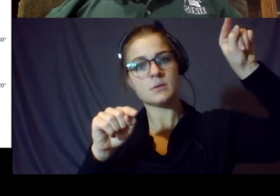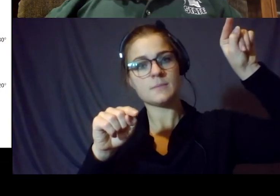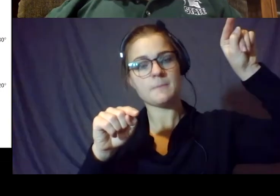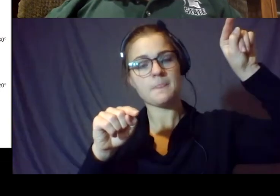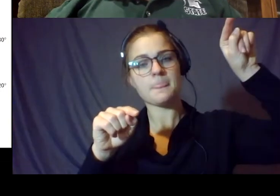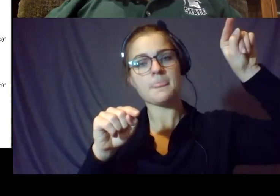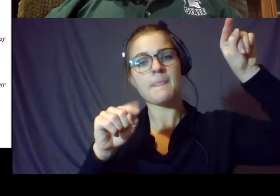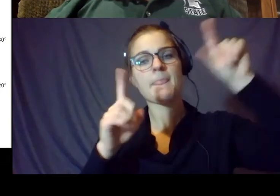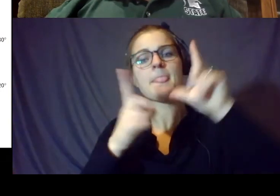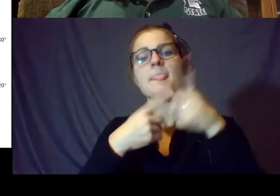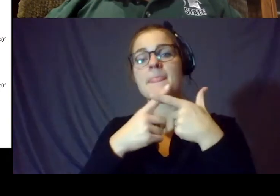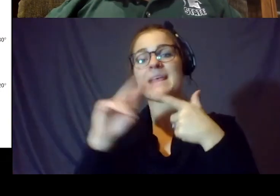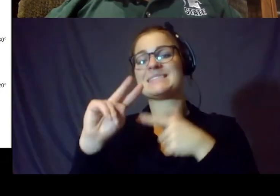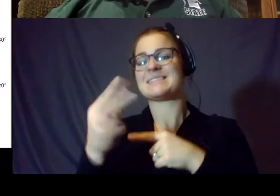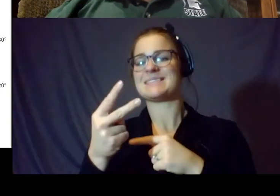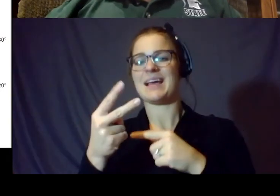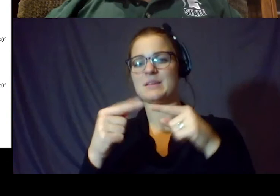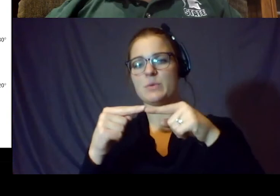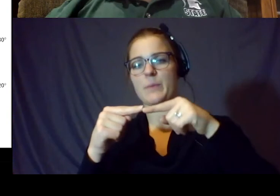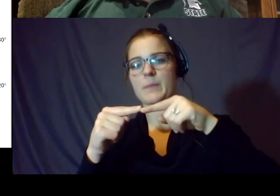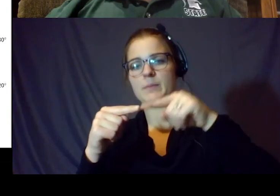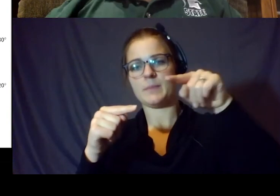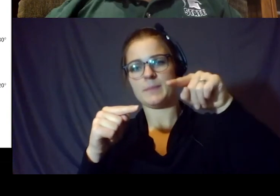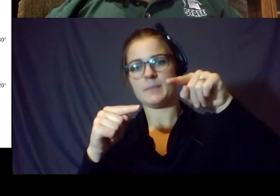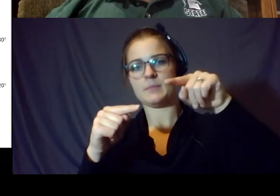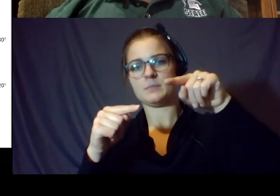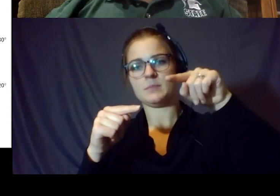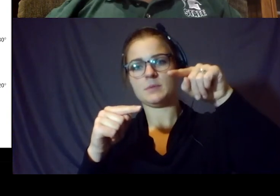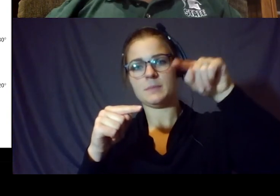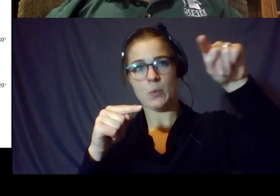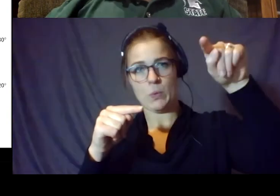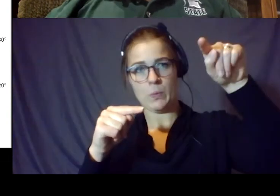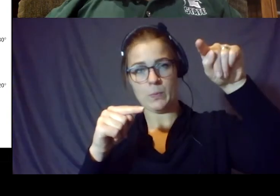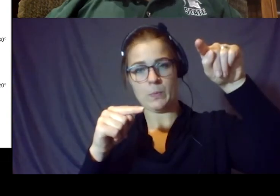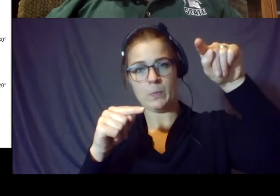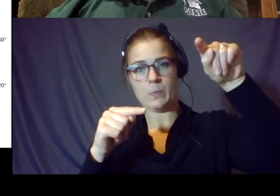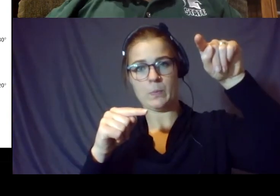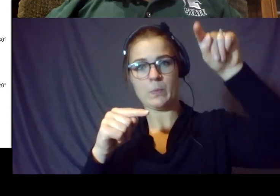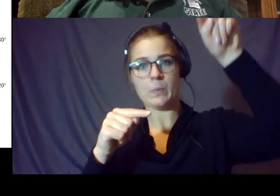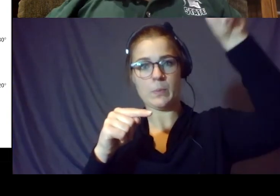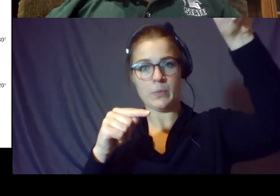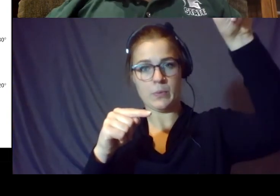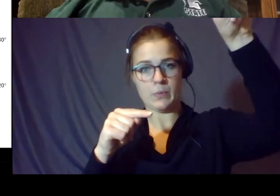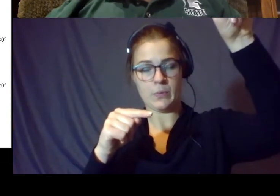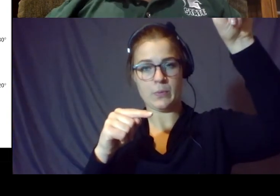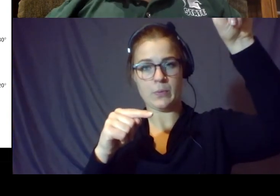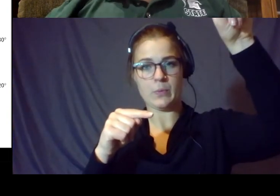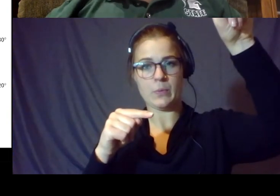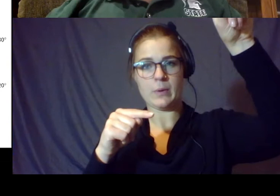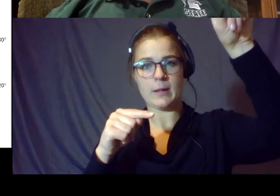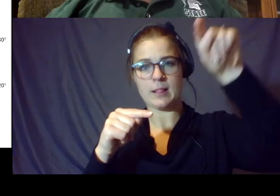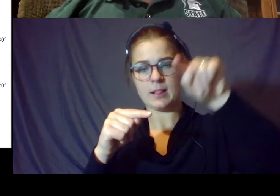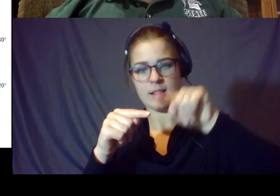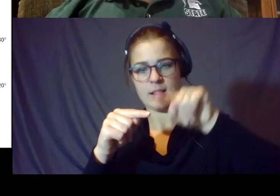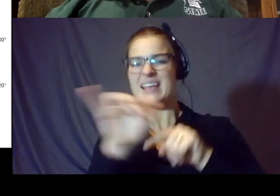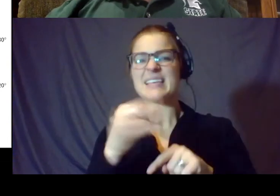and there's a second line of stars here and here and here, which kind of like the two legs